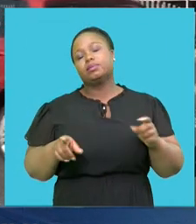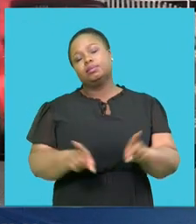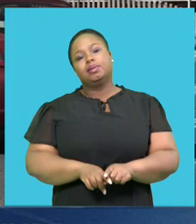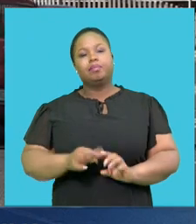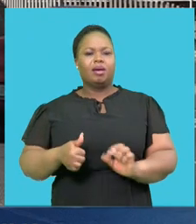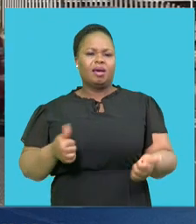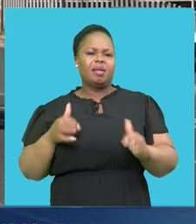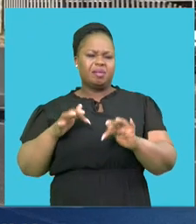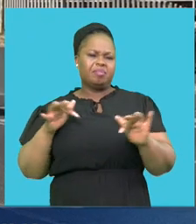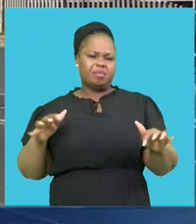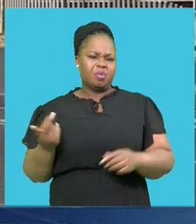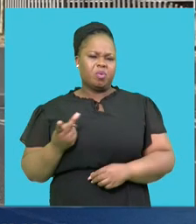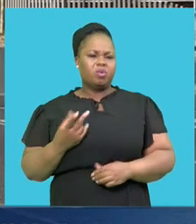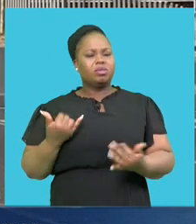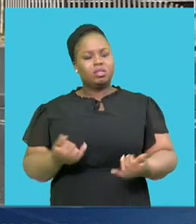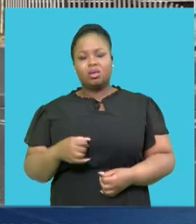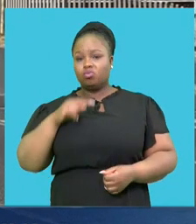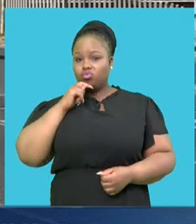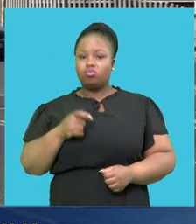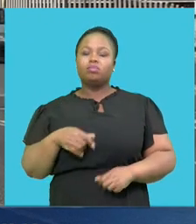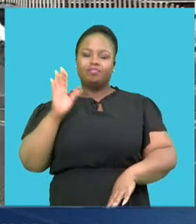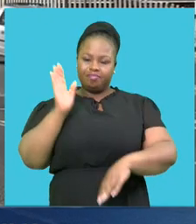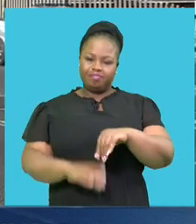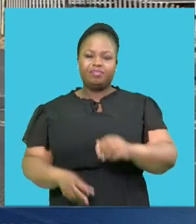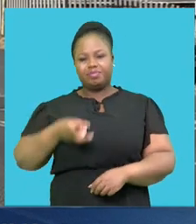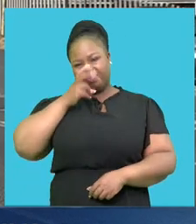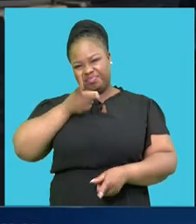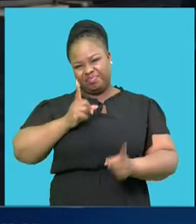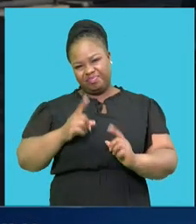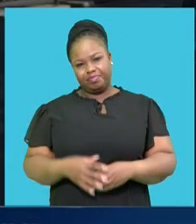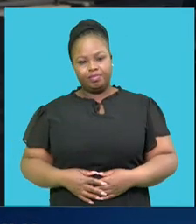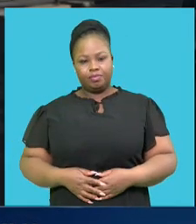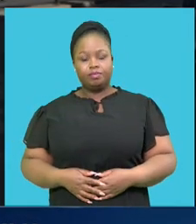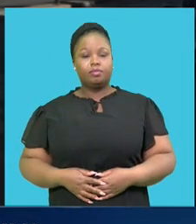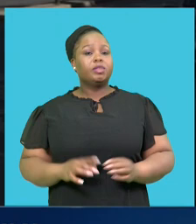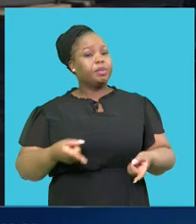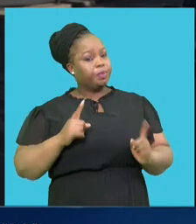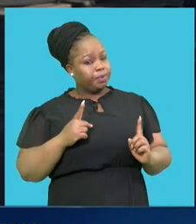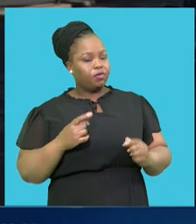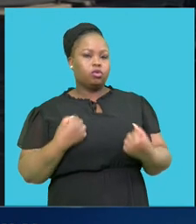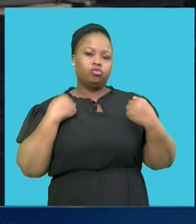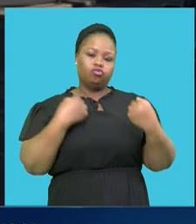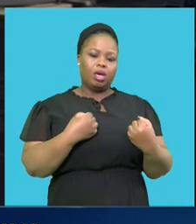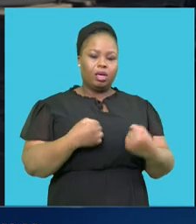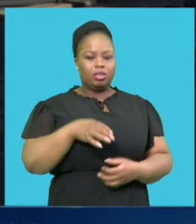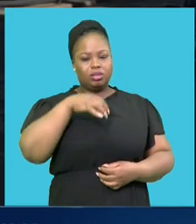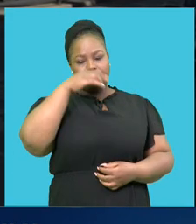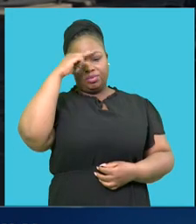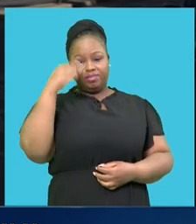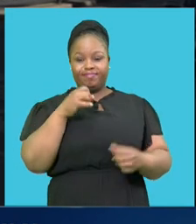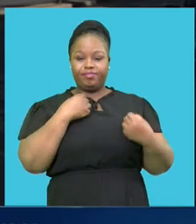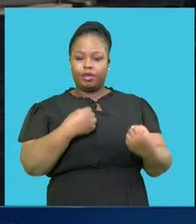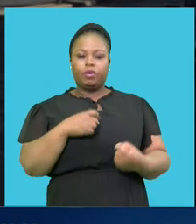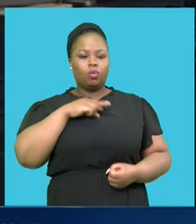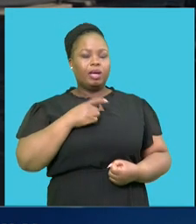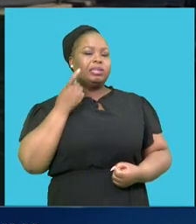emngciphekweni koko kuquka ukujongana ngqo nengalo yomthetho. The dangers of drunken driving, of course, is that you